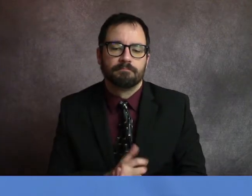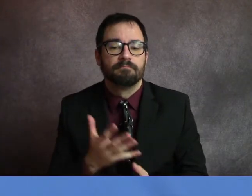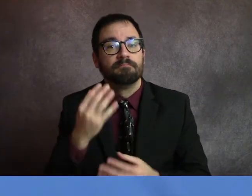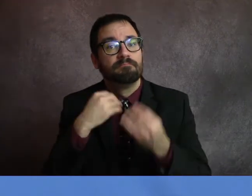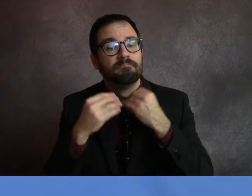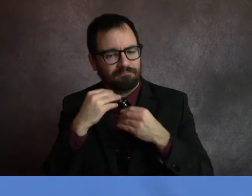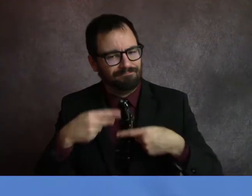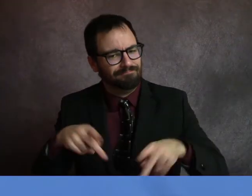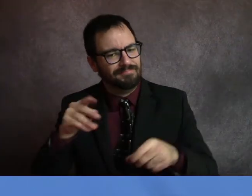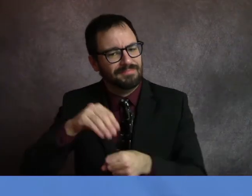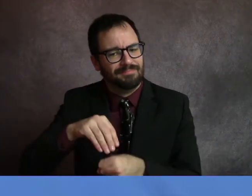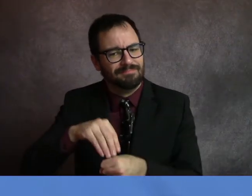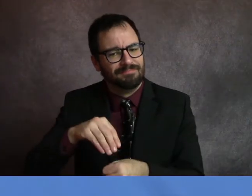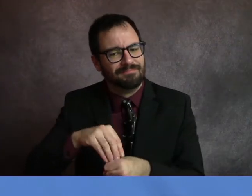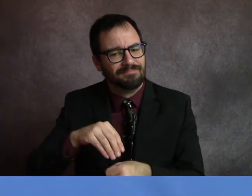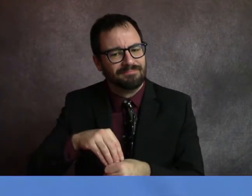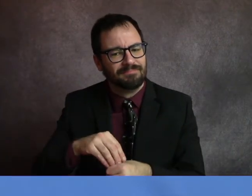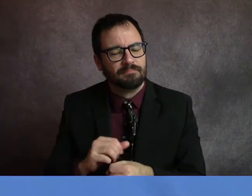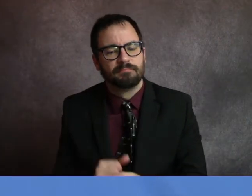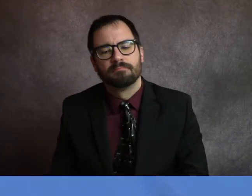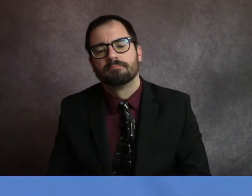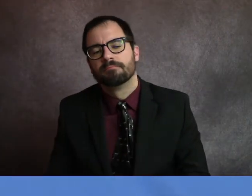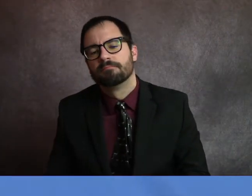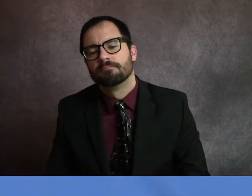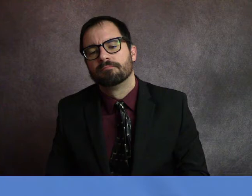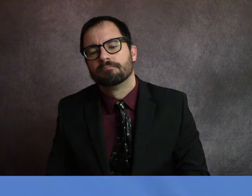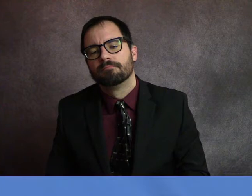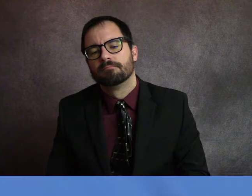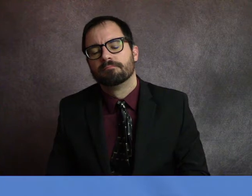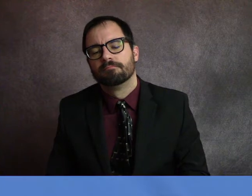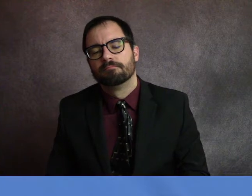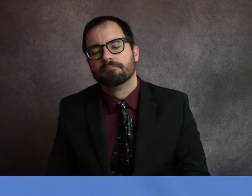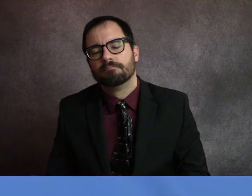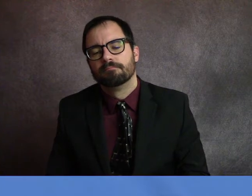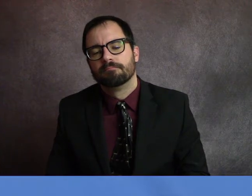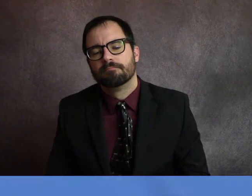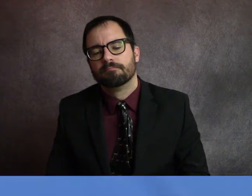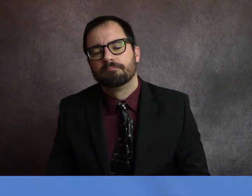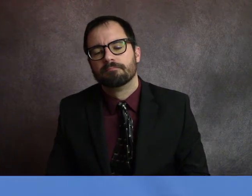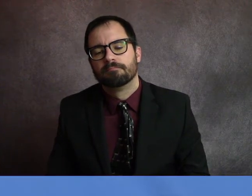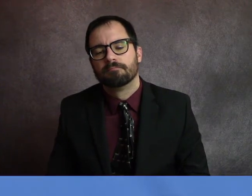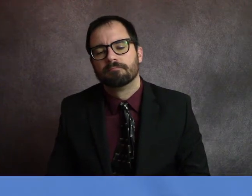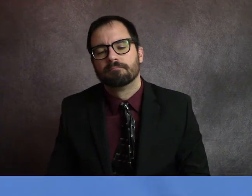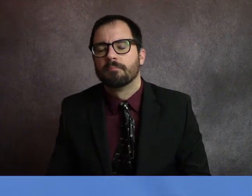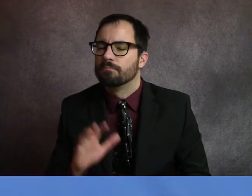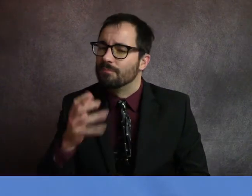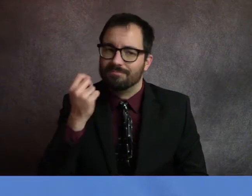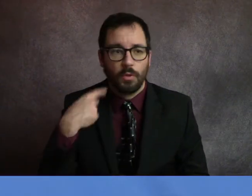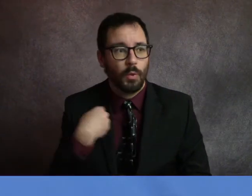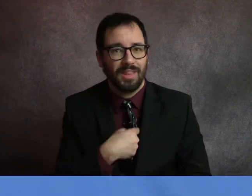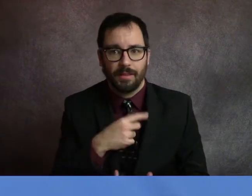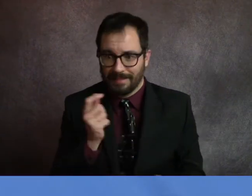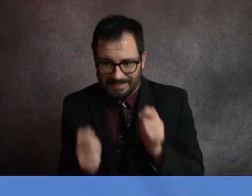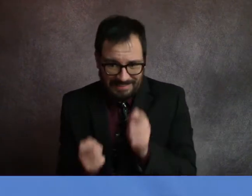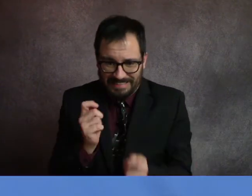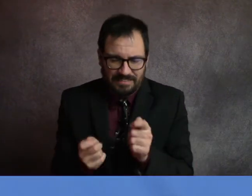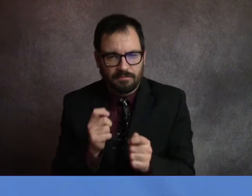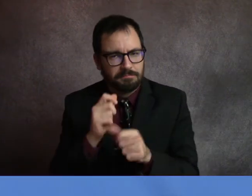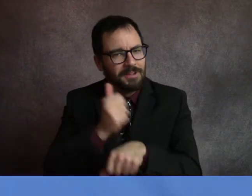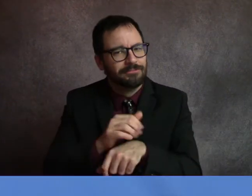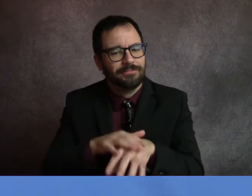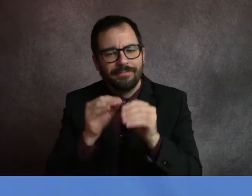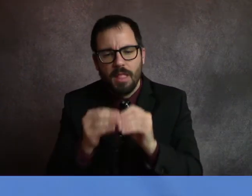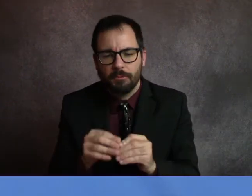that phase, but we are adding a ban to seating without special permission. So we're going to be monitoring all of the situations really closely as we move forward